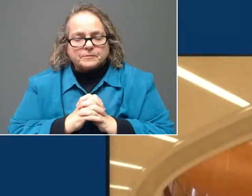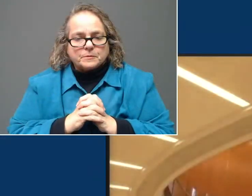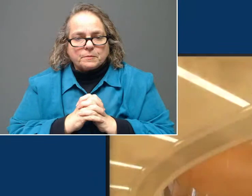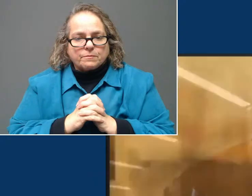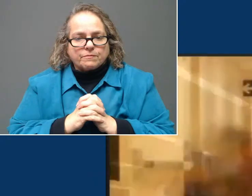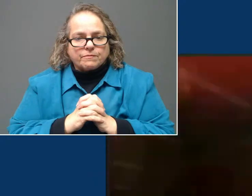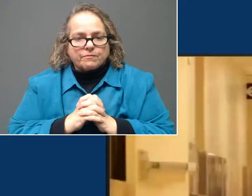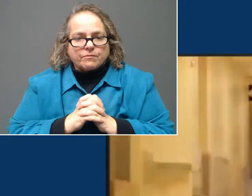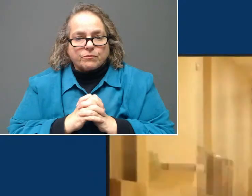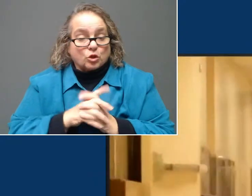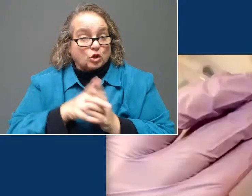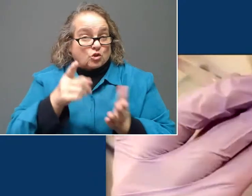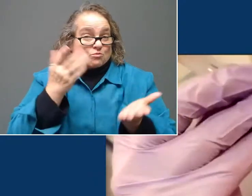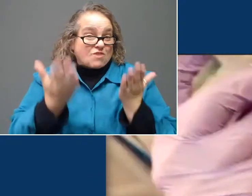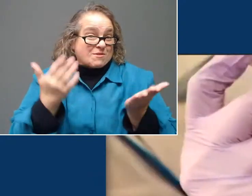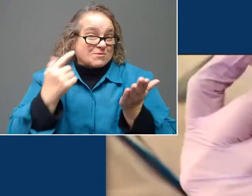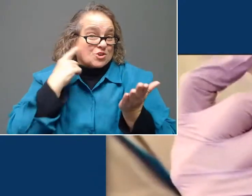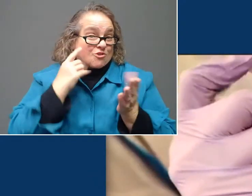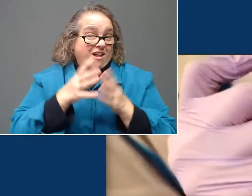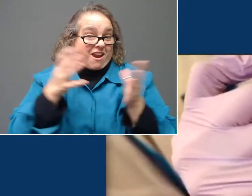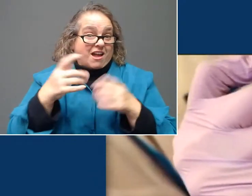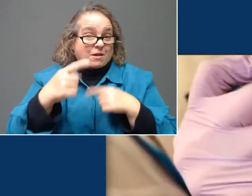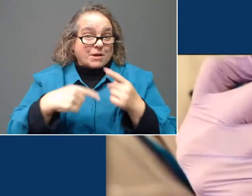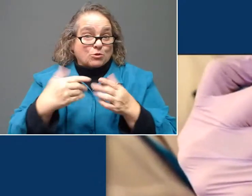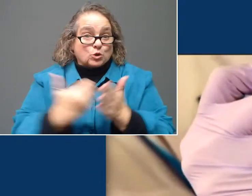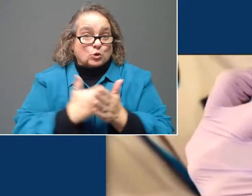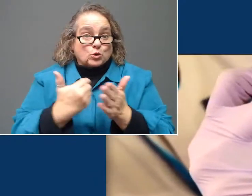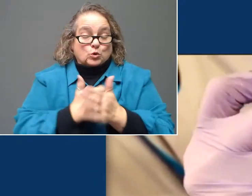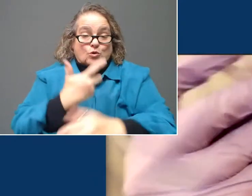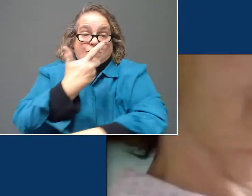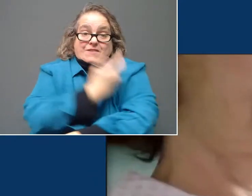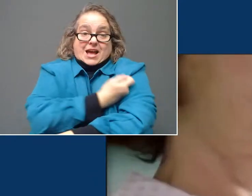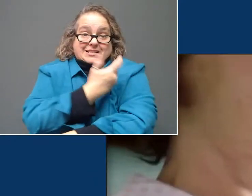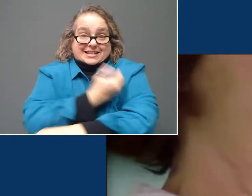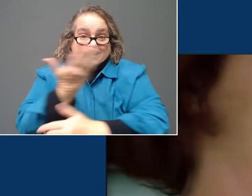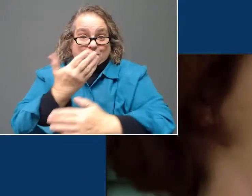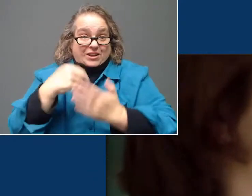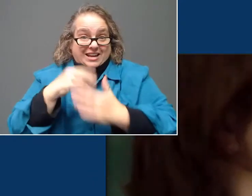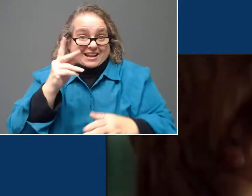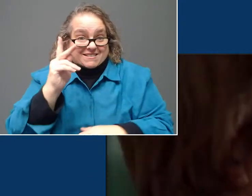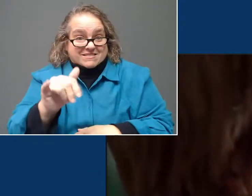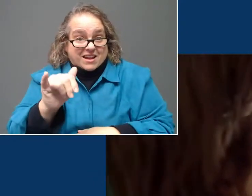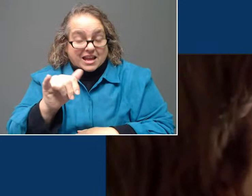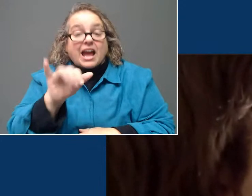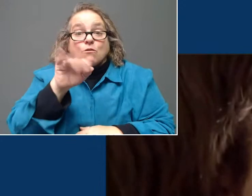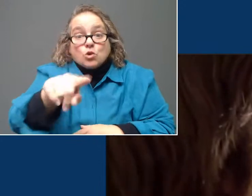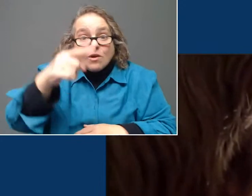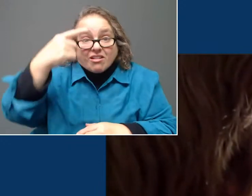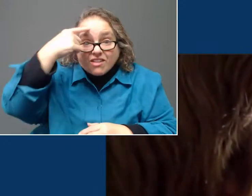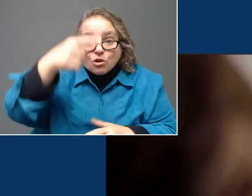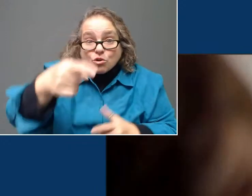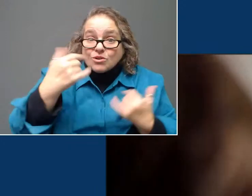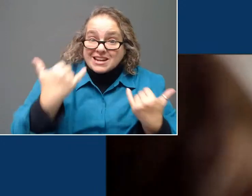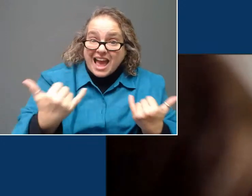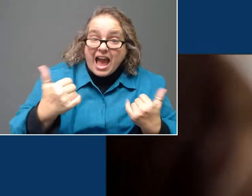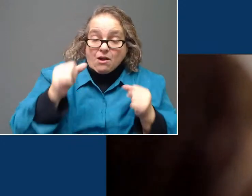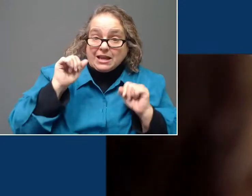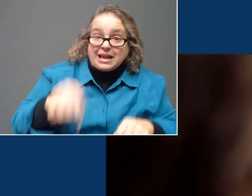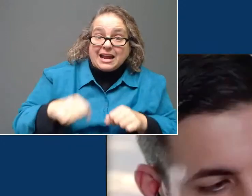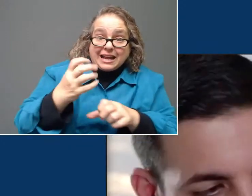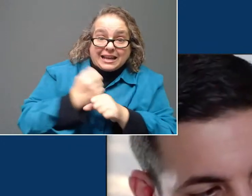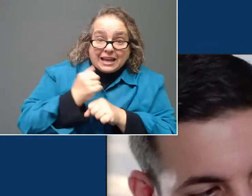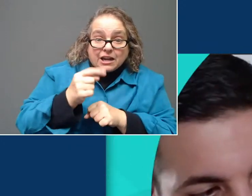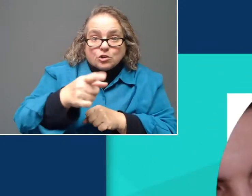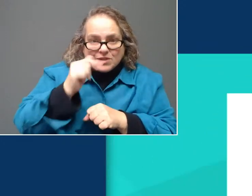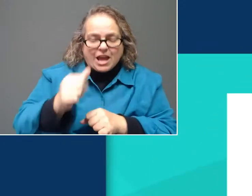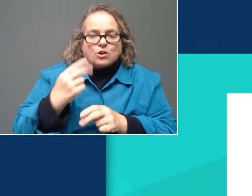You've probably heard a lot about the new COVID-19 vaccine in Kentucky. If you think you're currently eligible for the vaccine, you can use